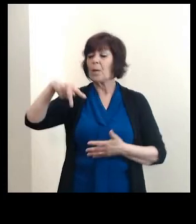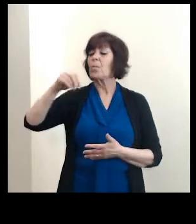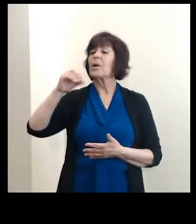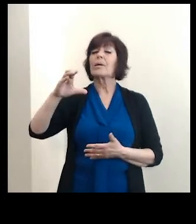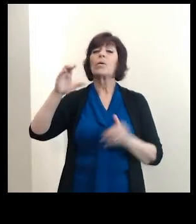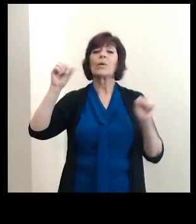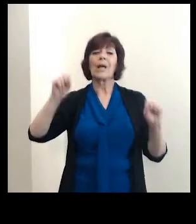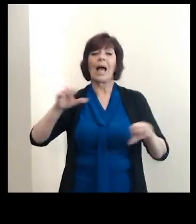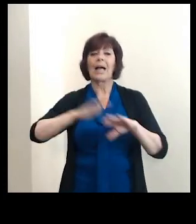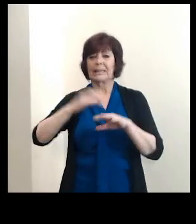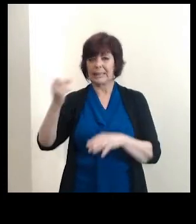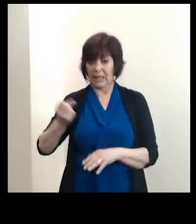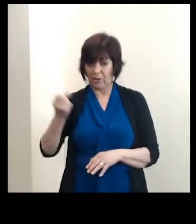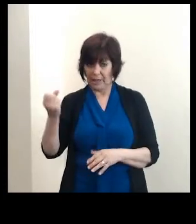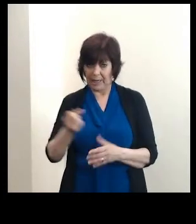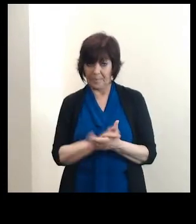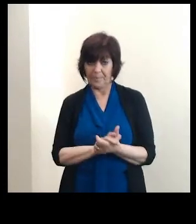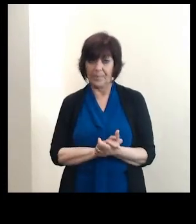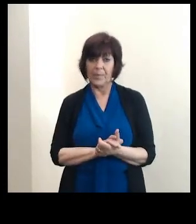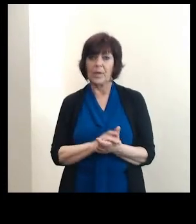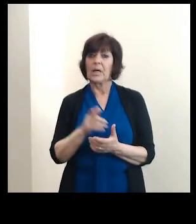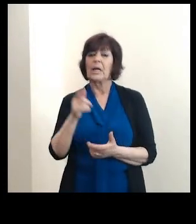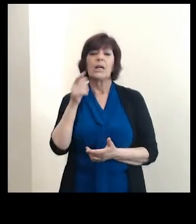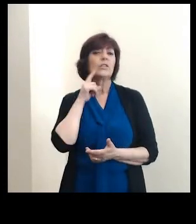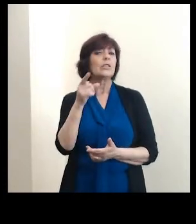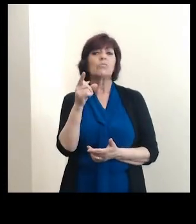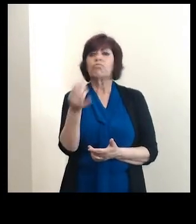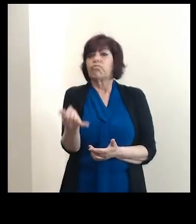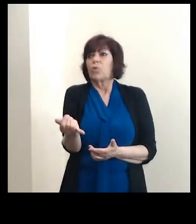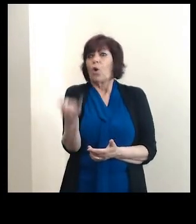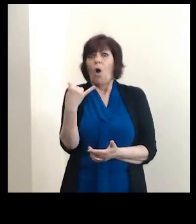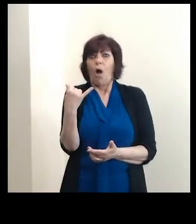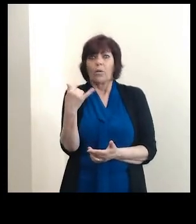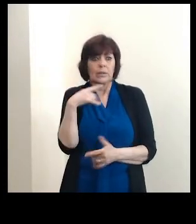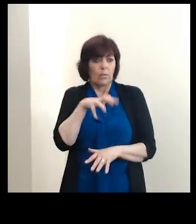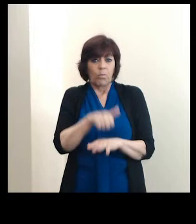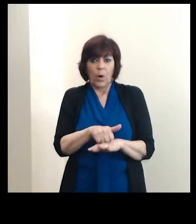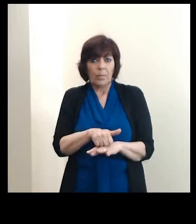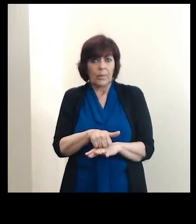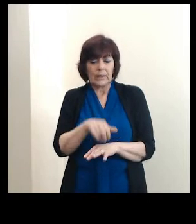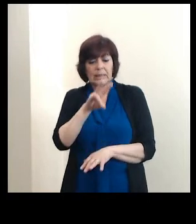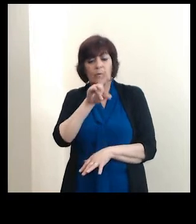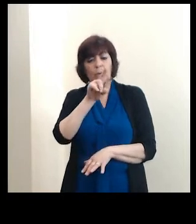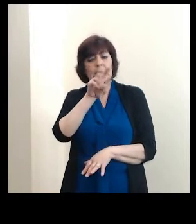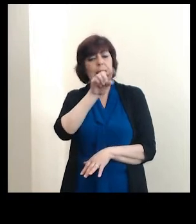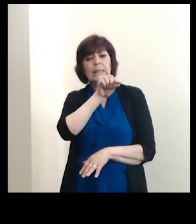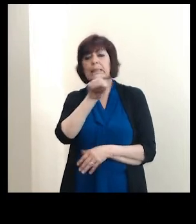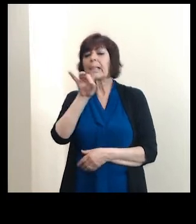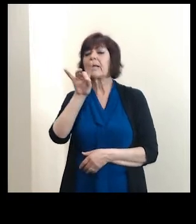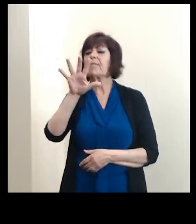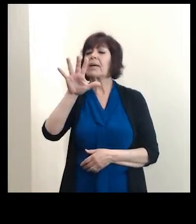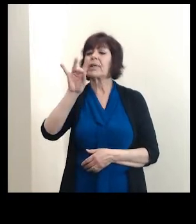do on Saturdays. So just give us a call. All you need is an appointment. It's